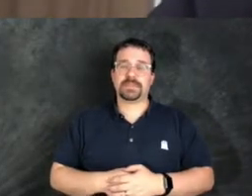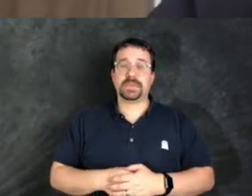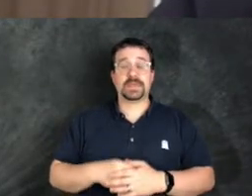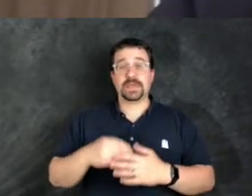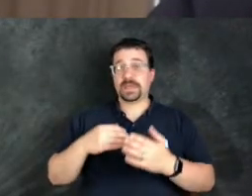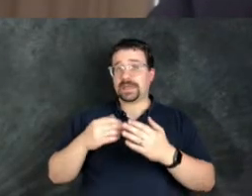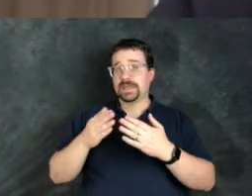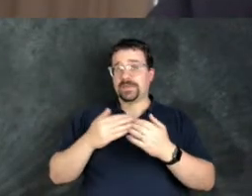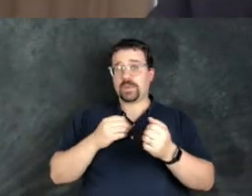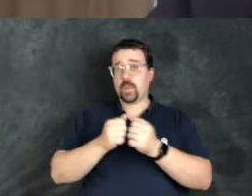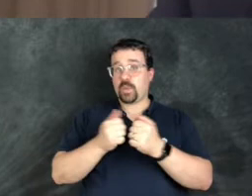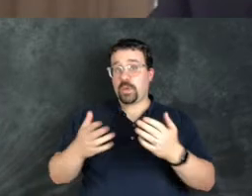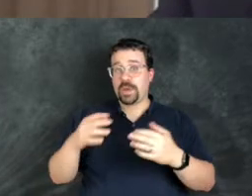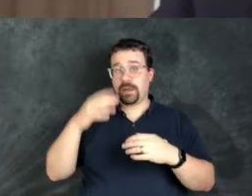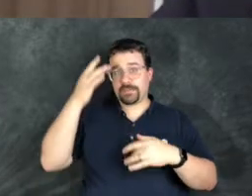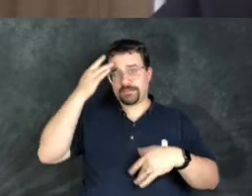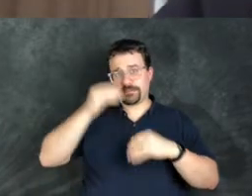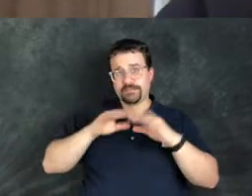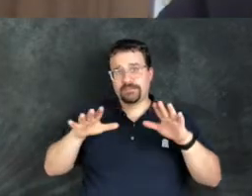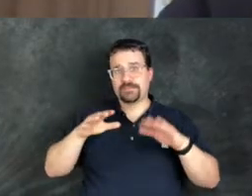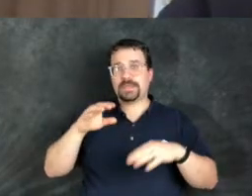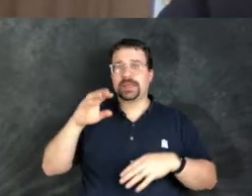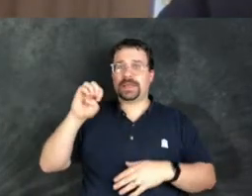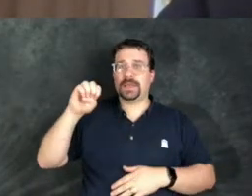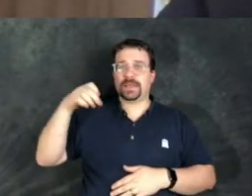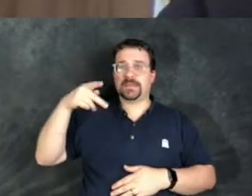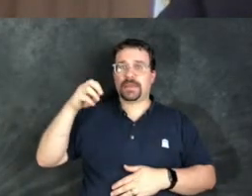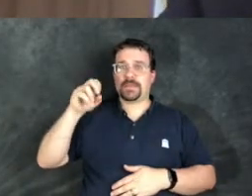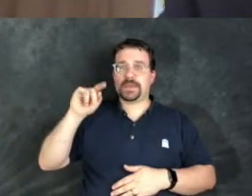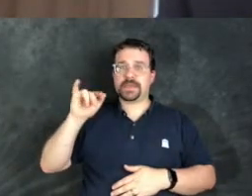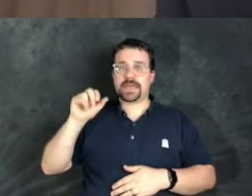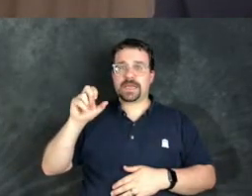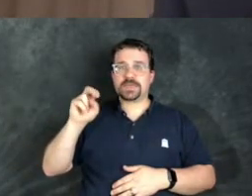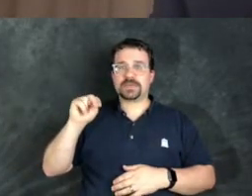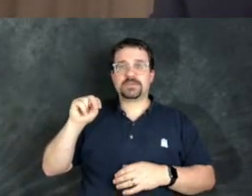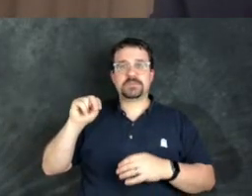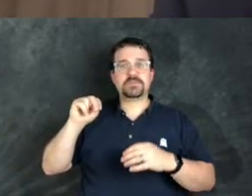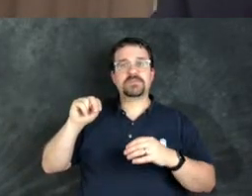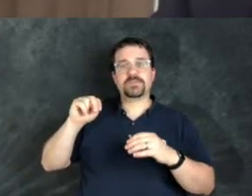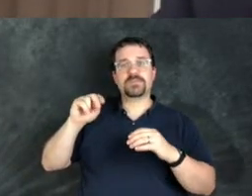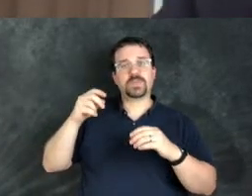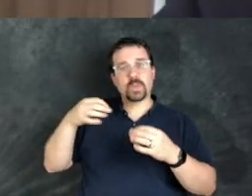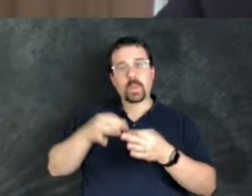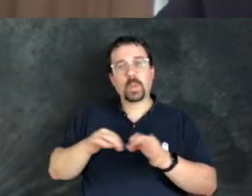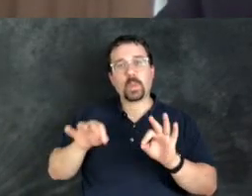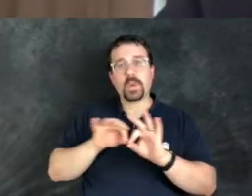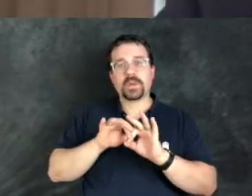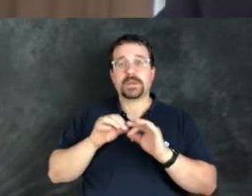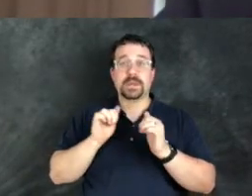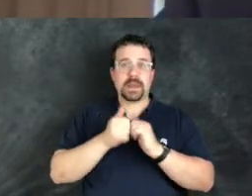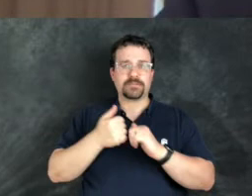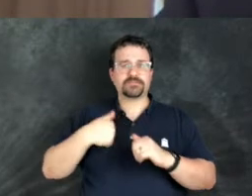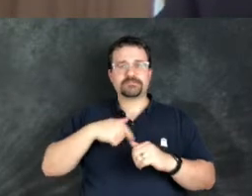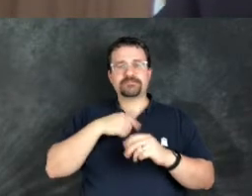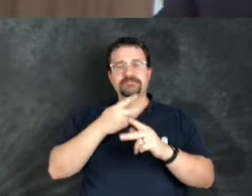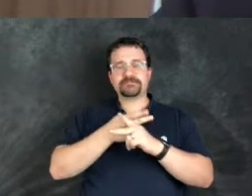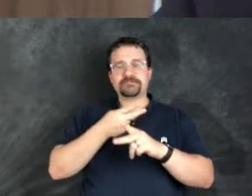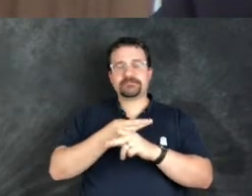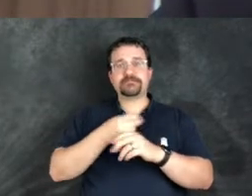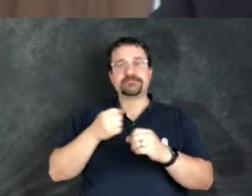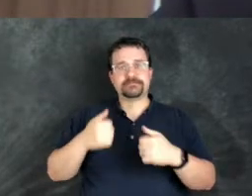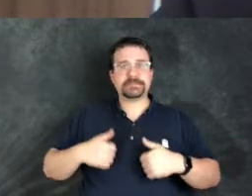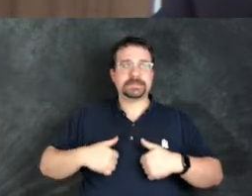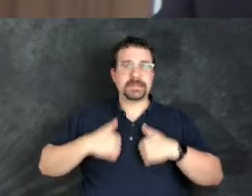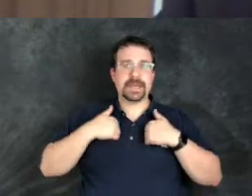And even without the pandemic, experimentation is important. It's how we humans figure out much